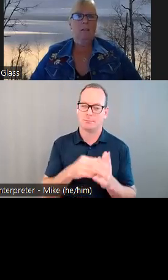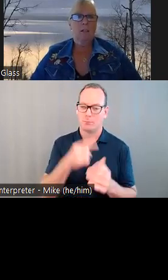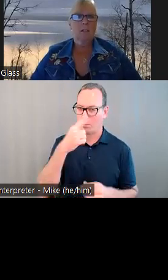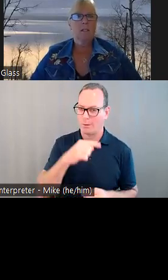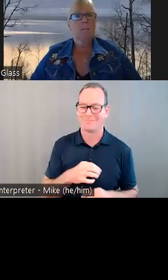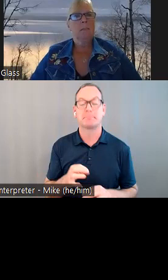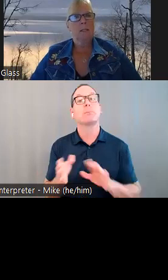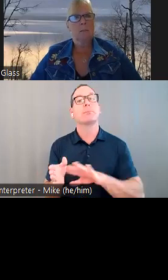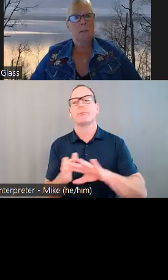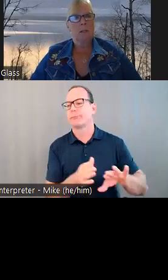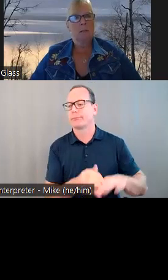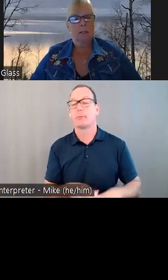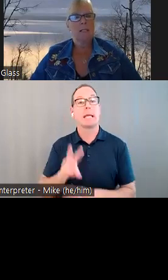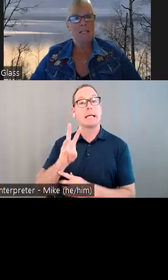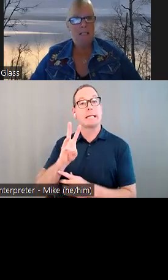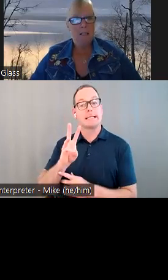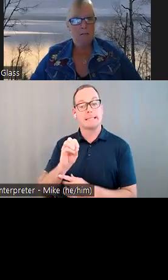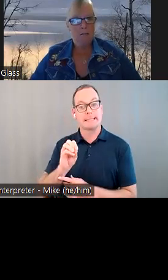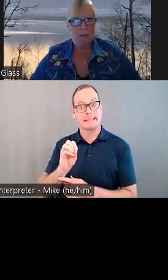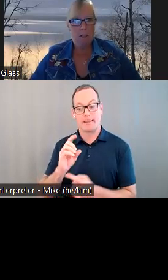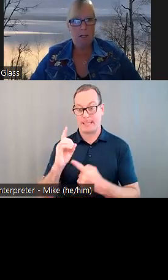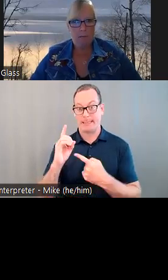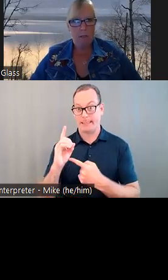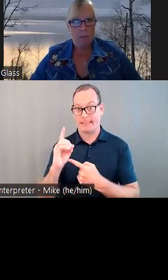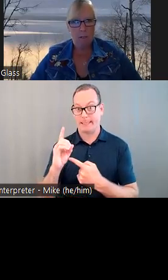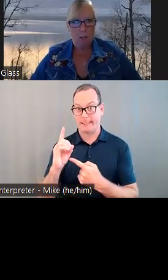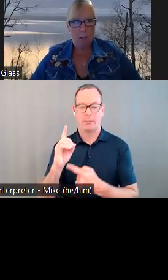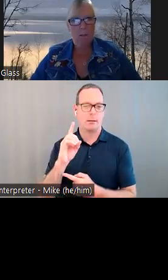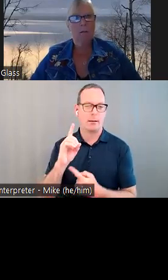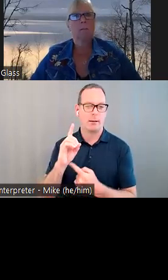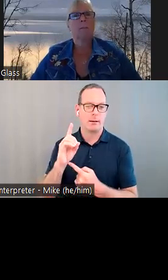So 60B is 60D, as in David,